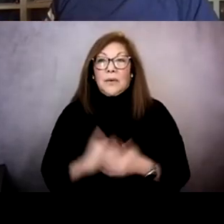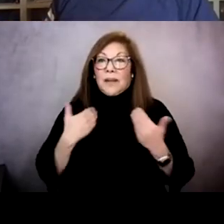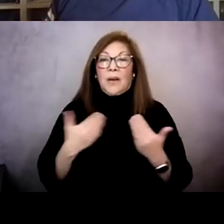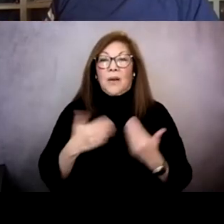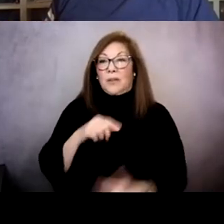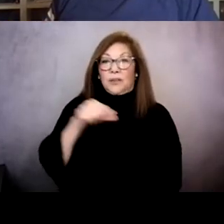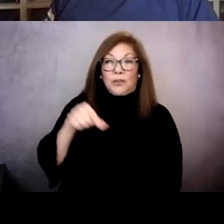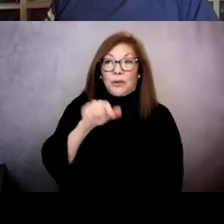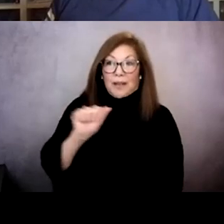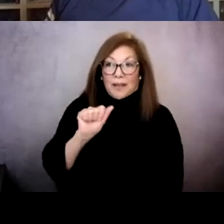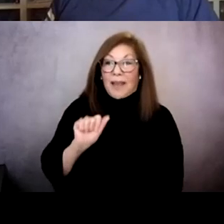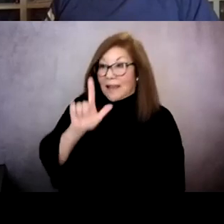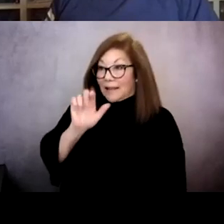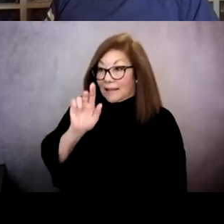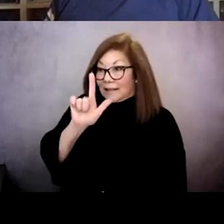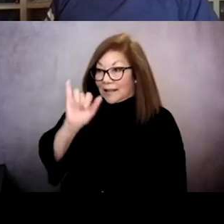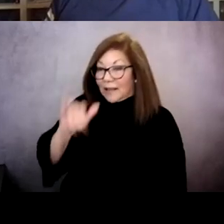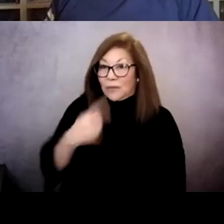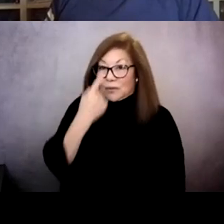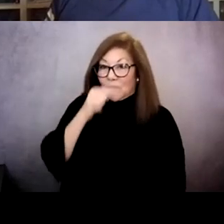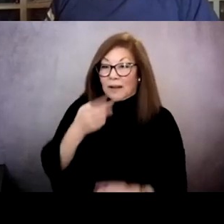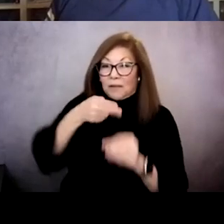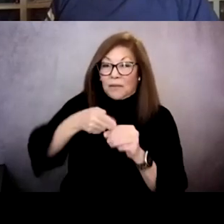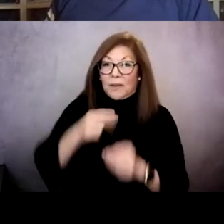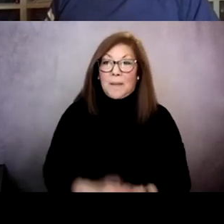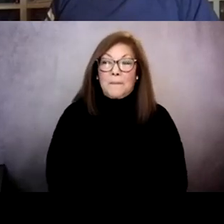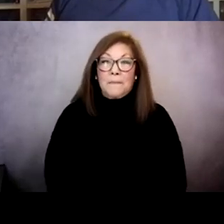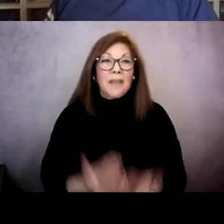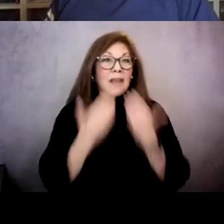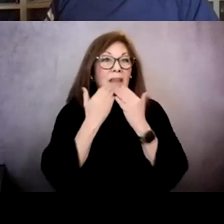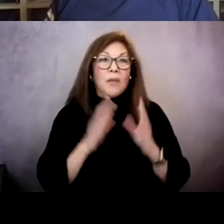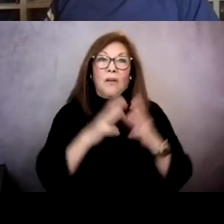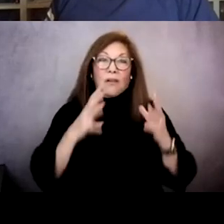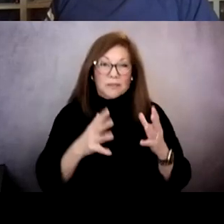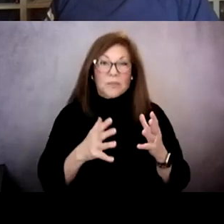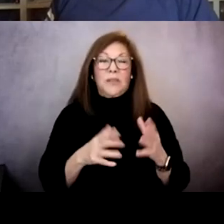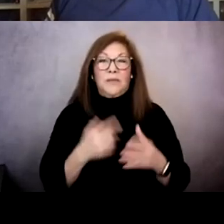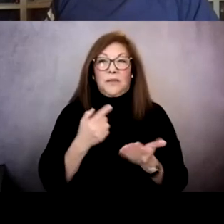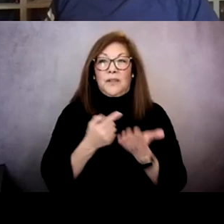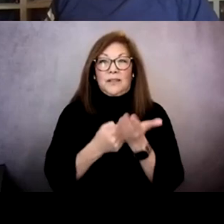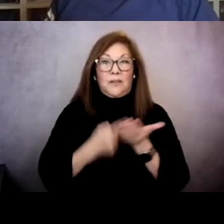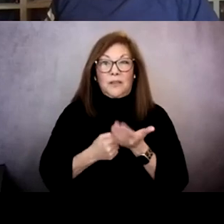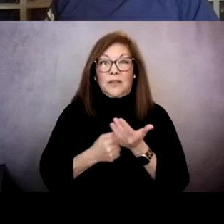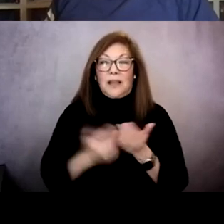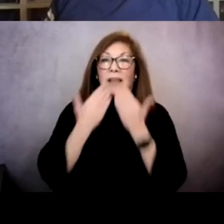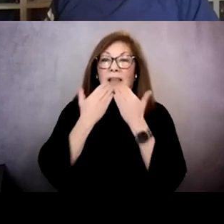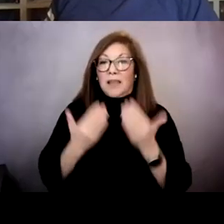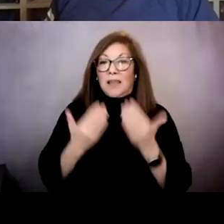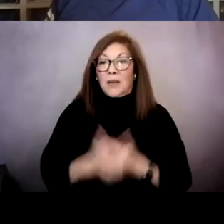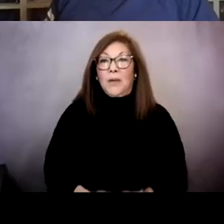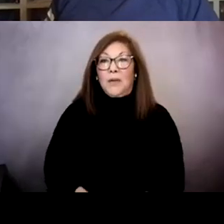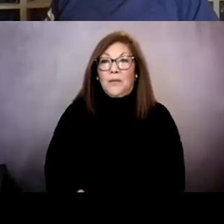Q&A. Lily, do you want to do that? Yeah. Thank you all so much for this conversation. Thank you for